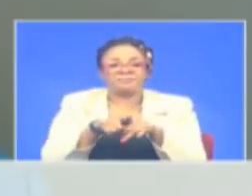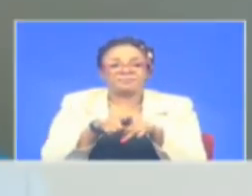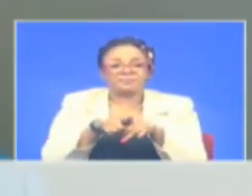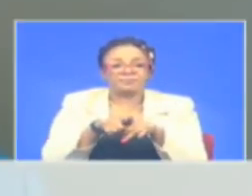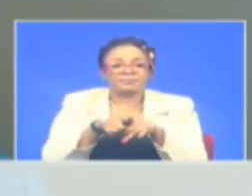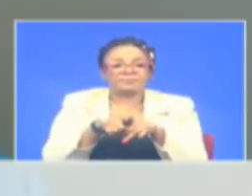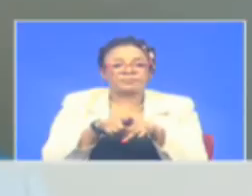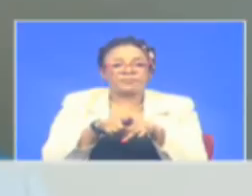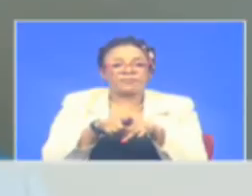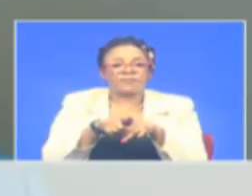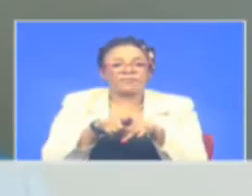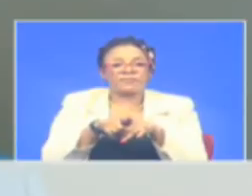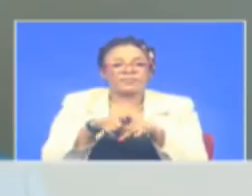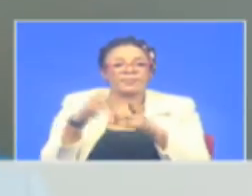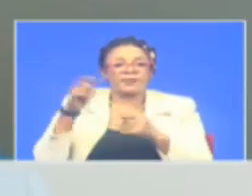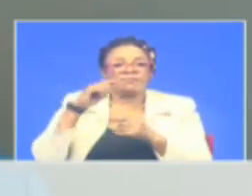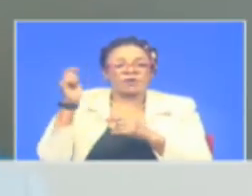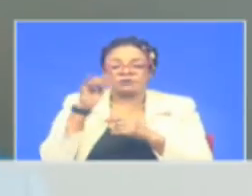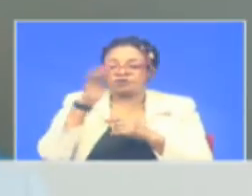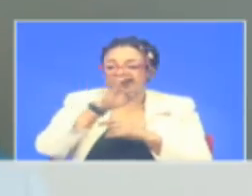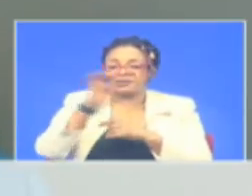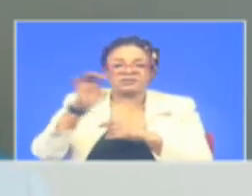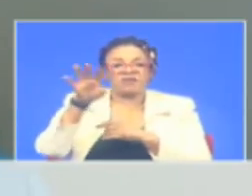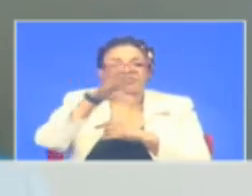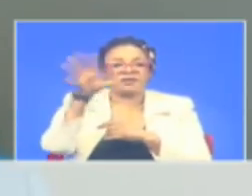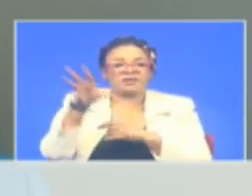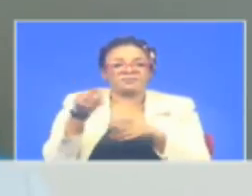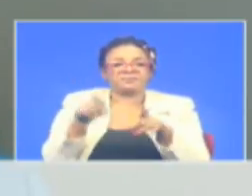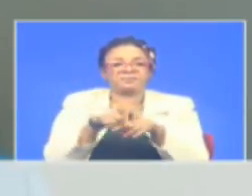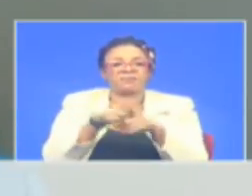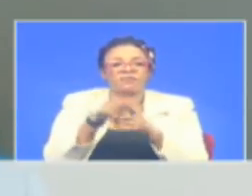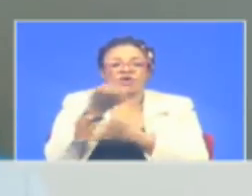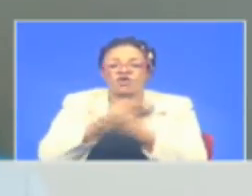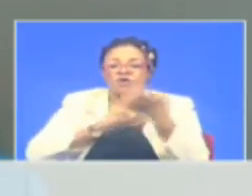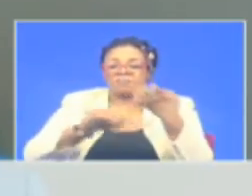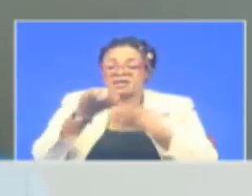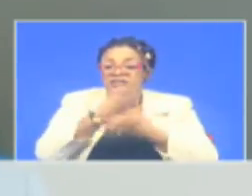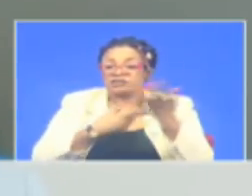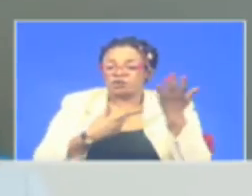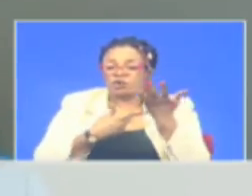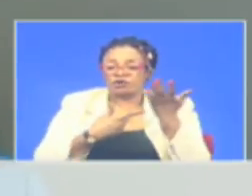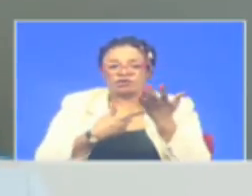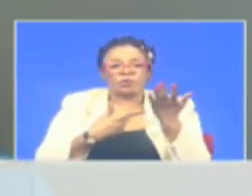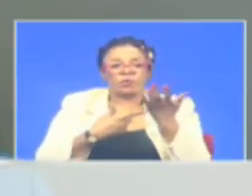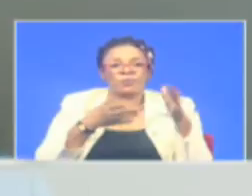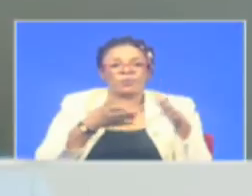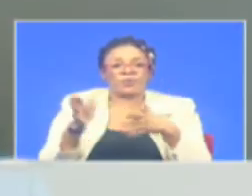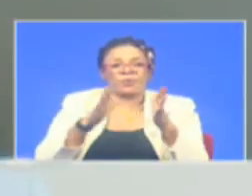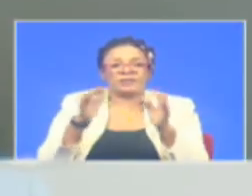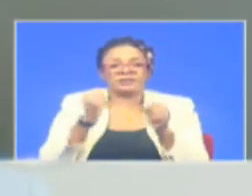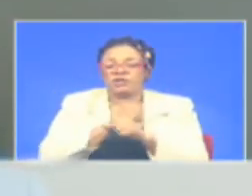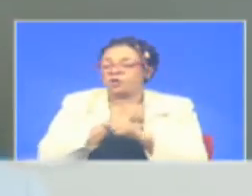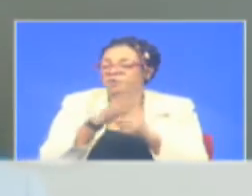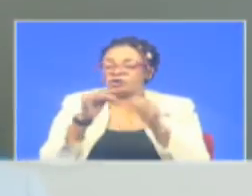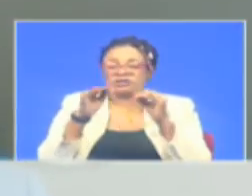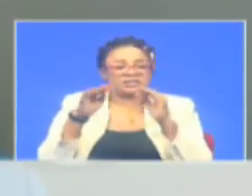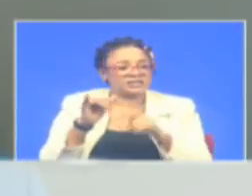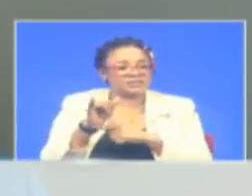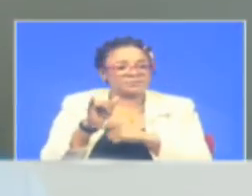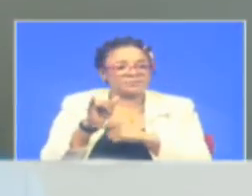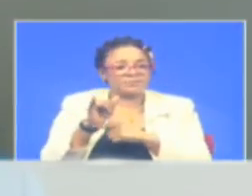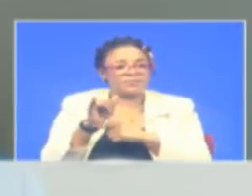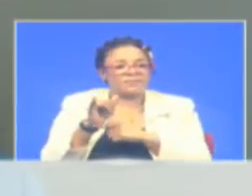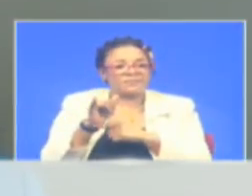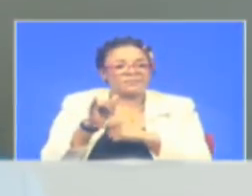in the sub-region of East Africa as an economic and technological gateway cannot be contested. Access